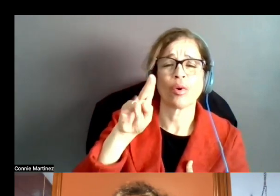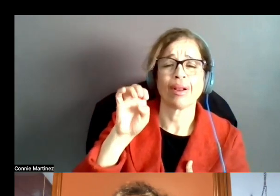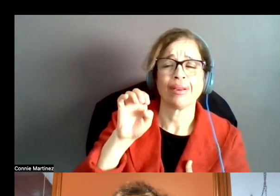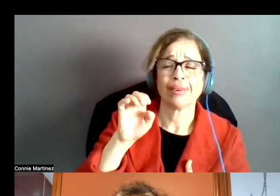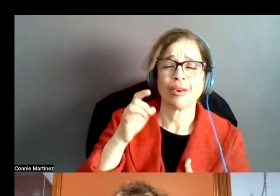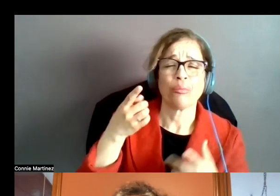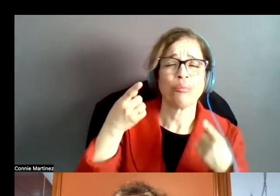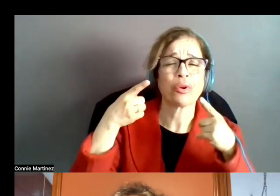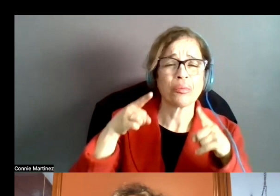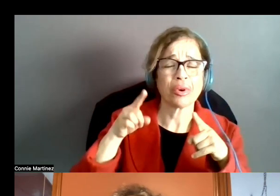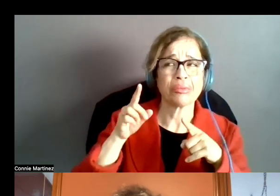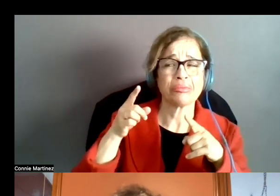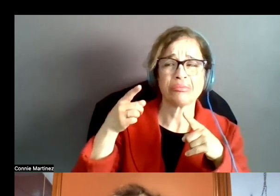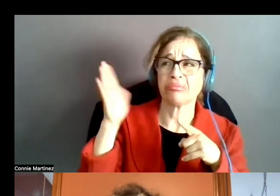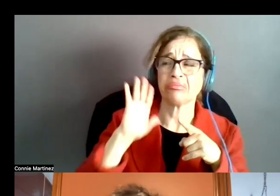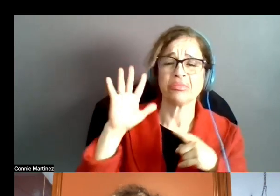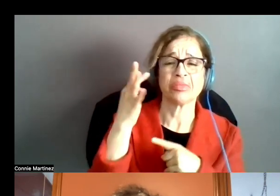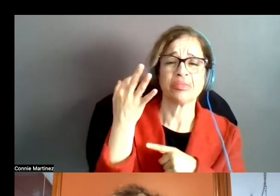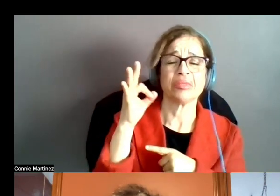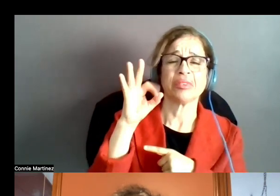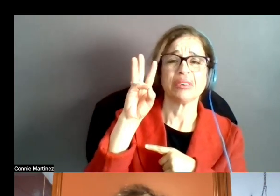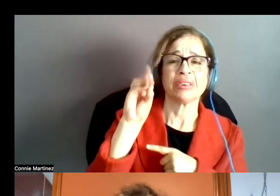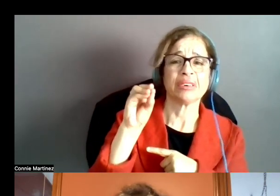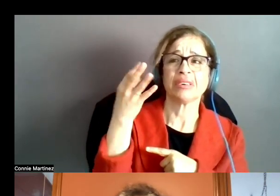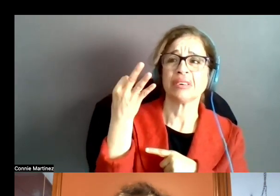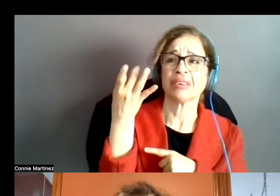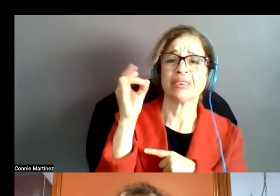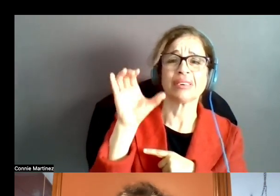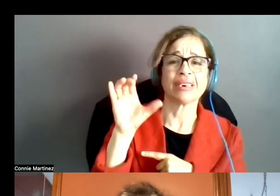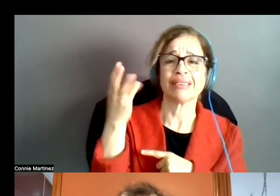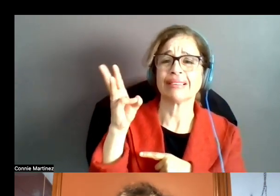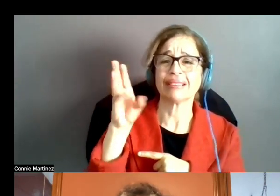happened back in the 15, 16, 17, and even 1800s